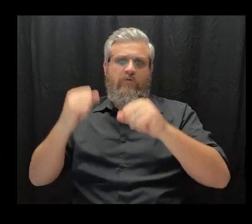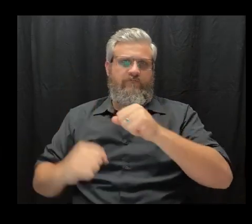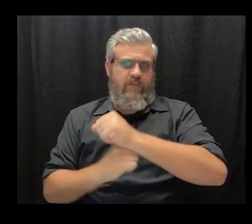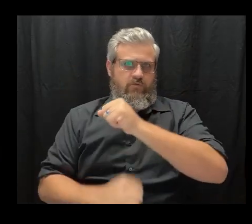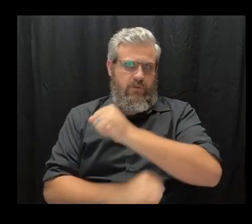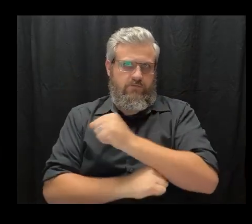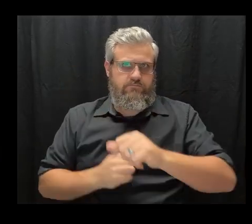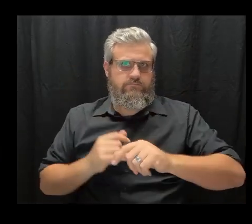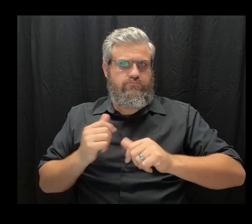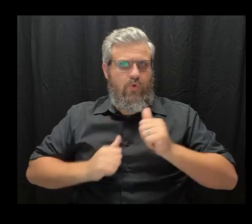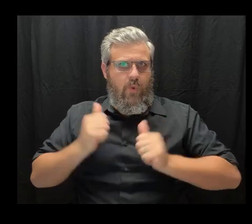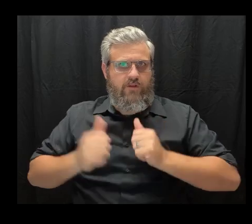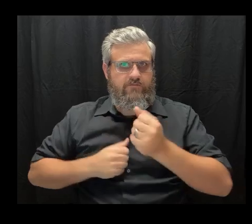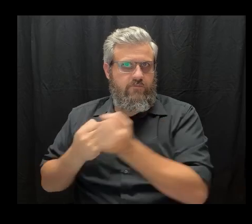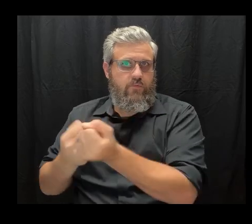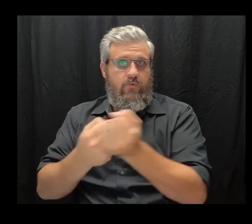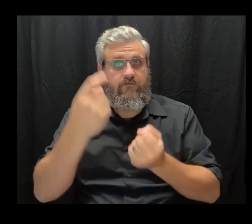all students.